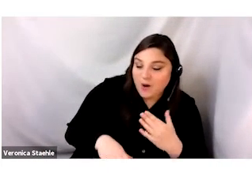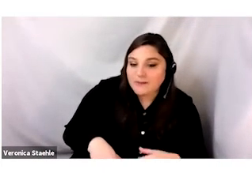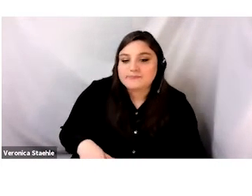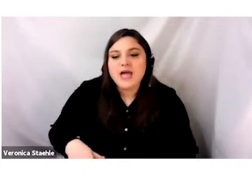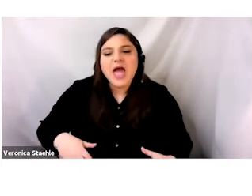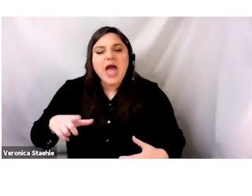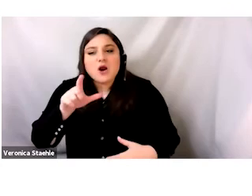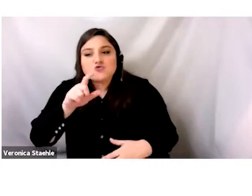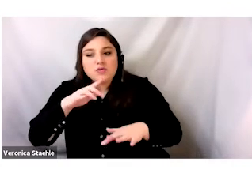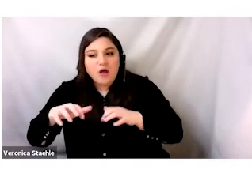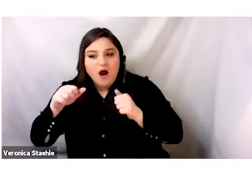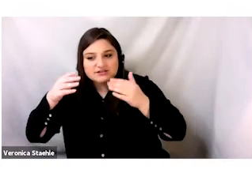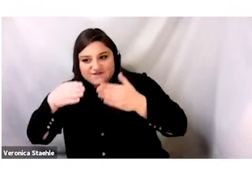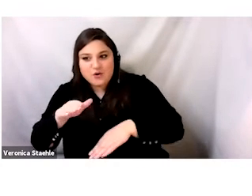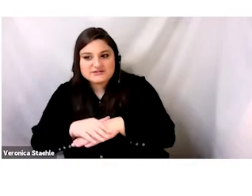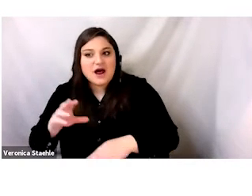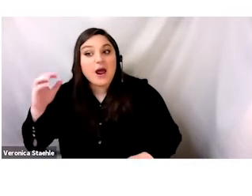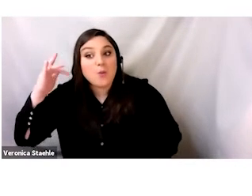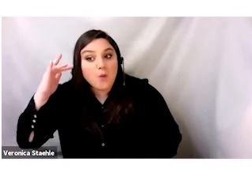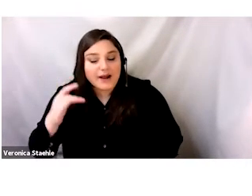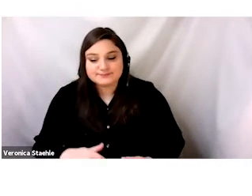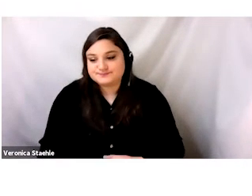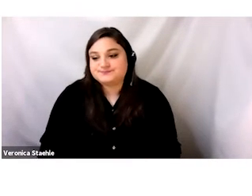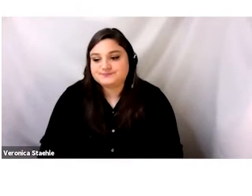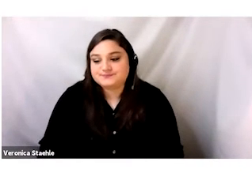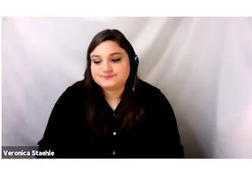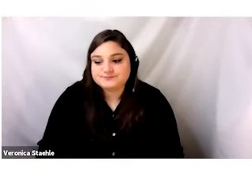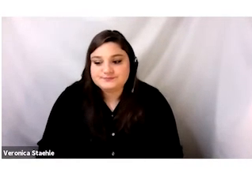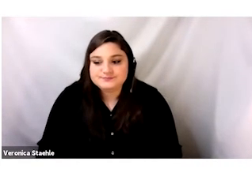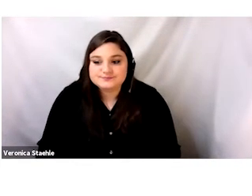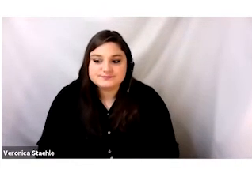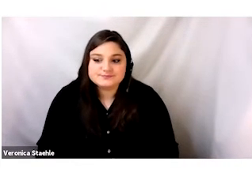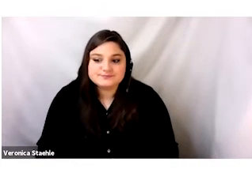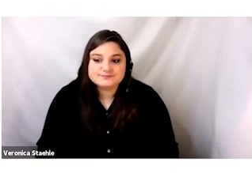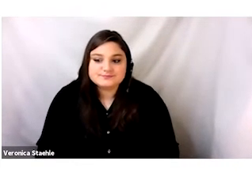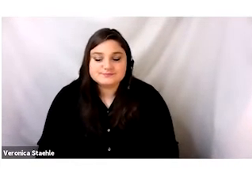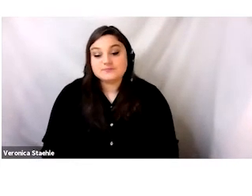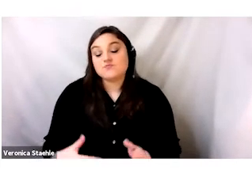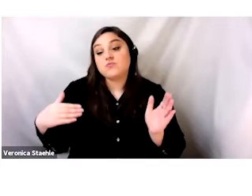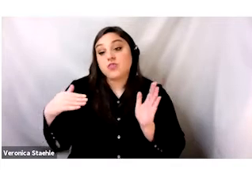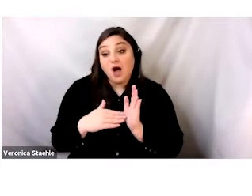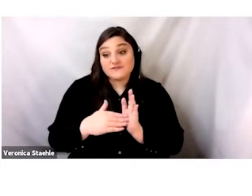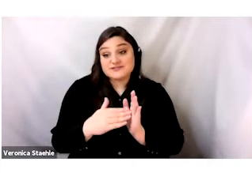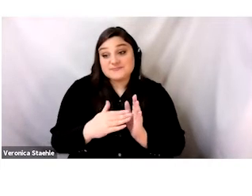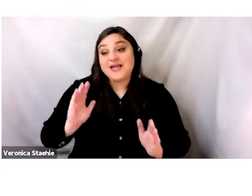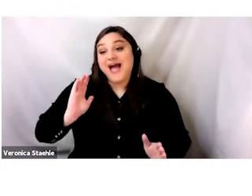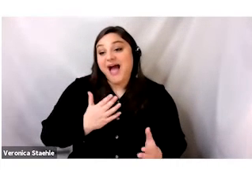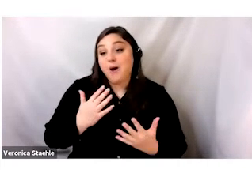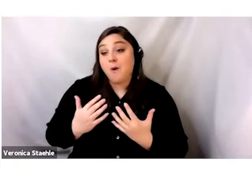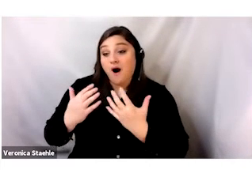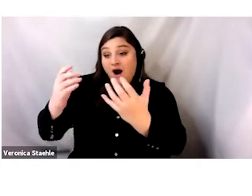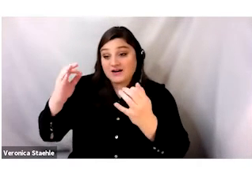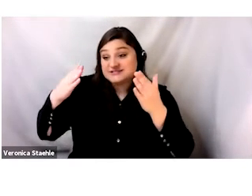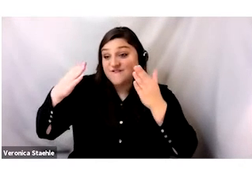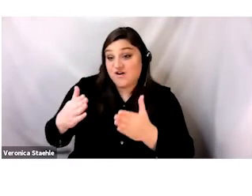focus and why? More times than not, and I would even argue unintentionally, our audience of focus, while we